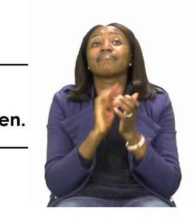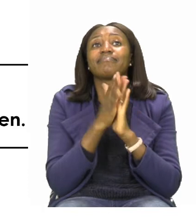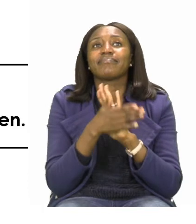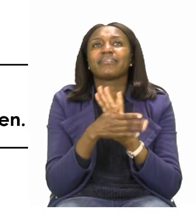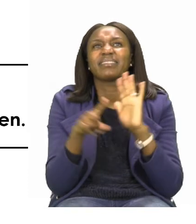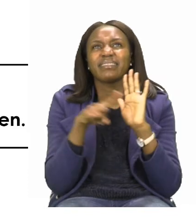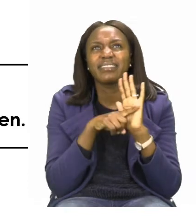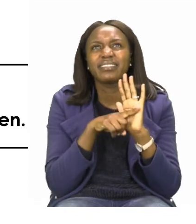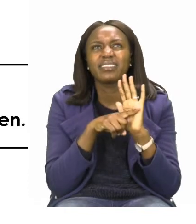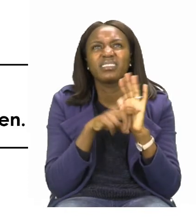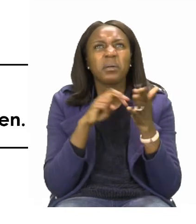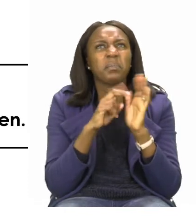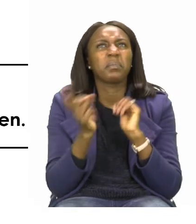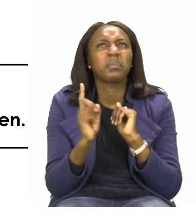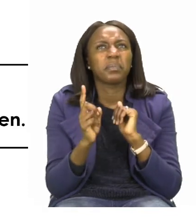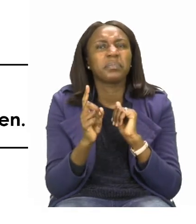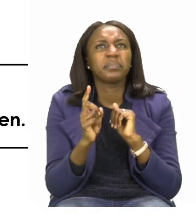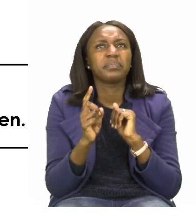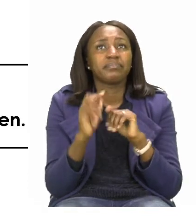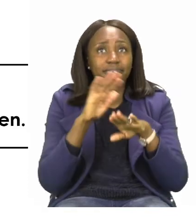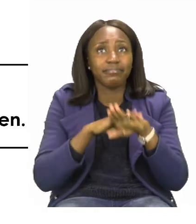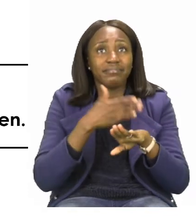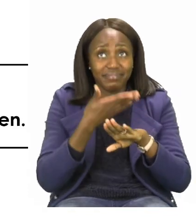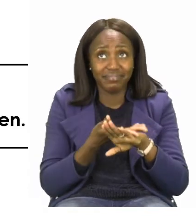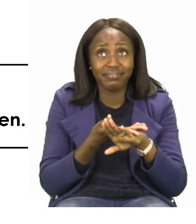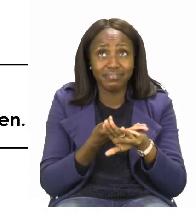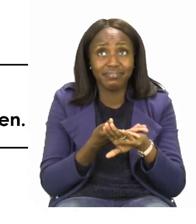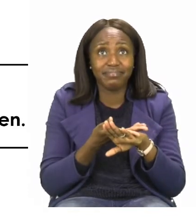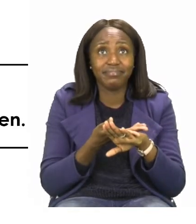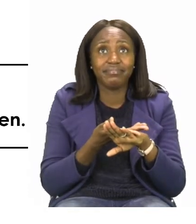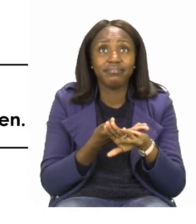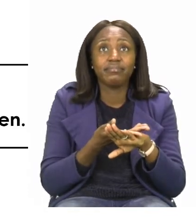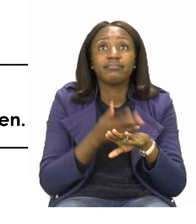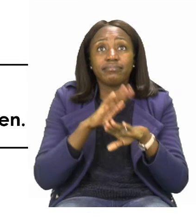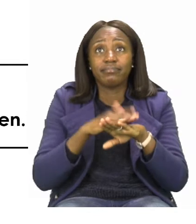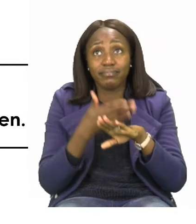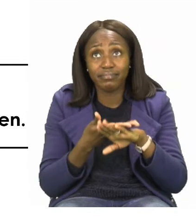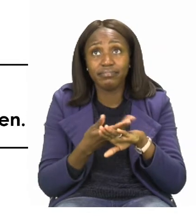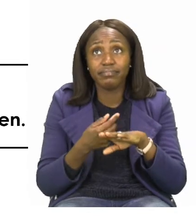we say negative form, they have given you an example. I